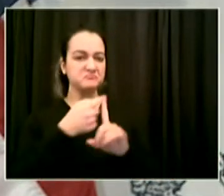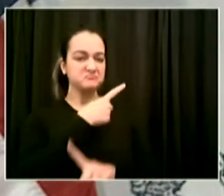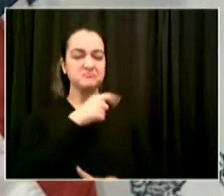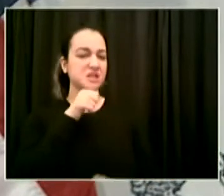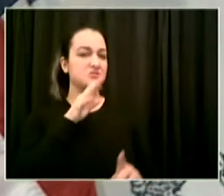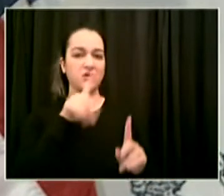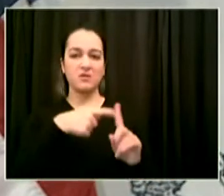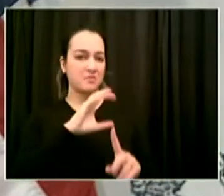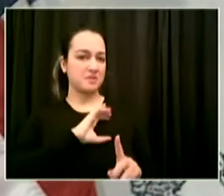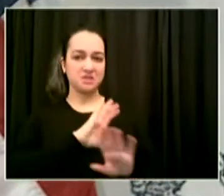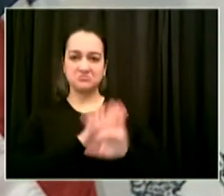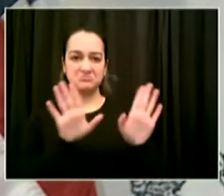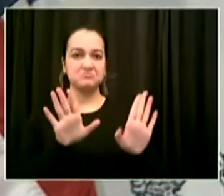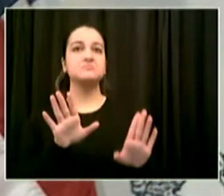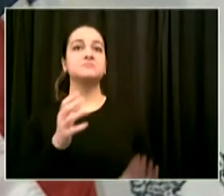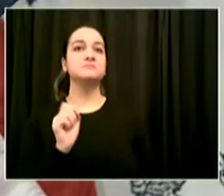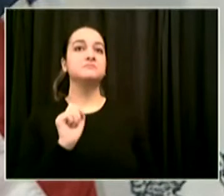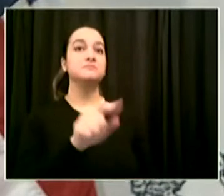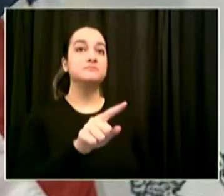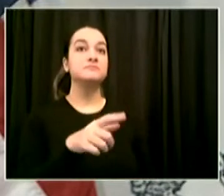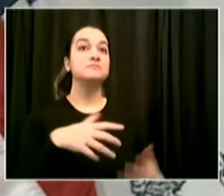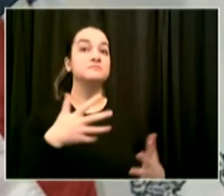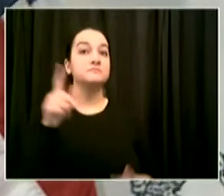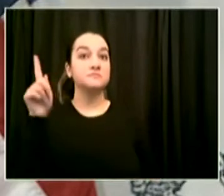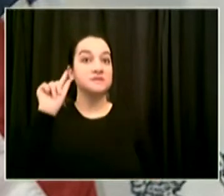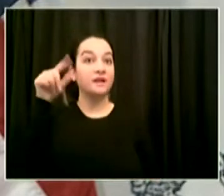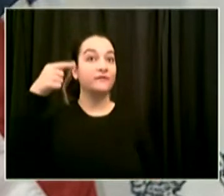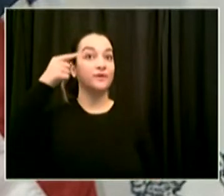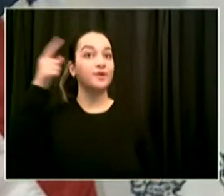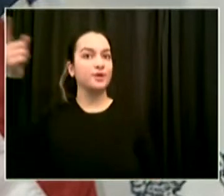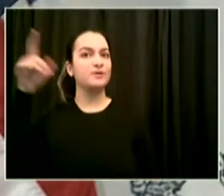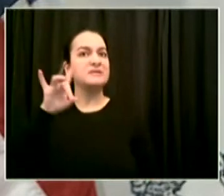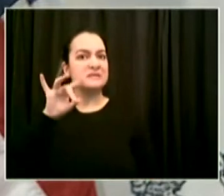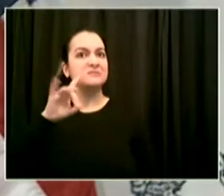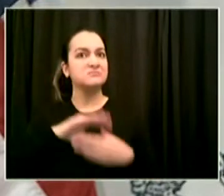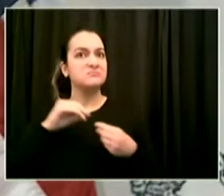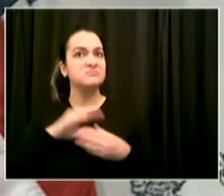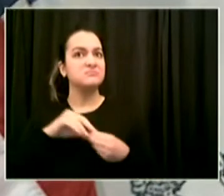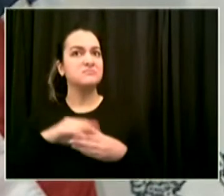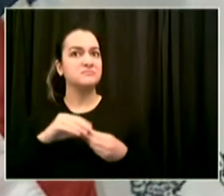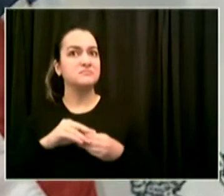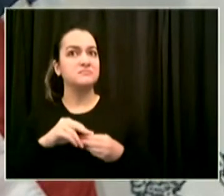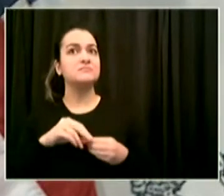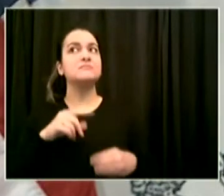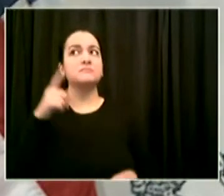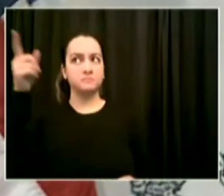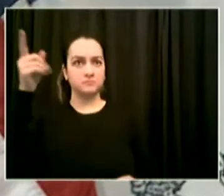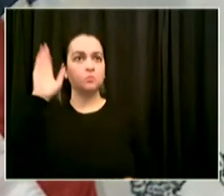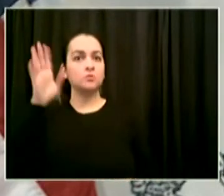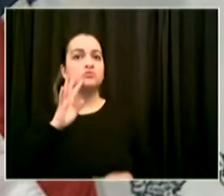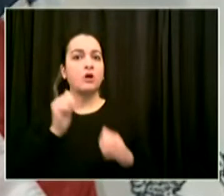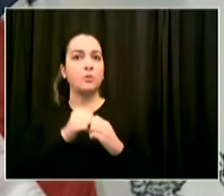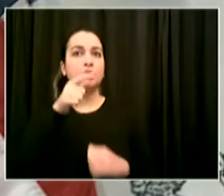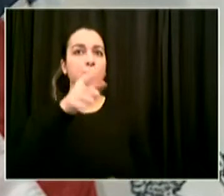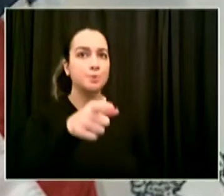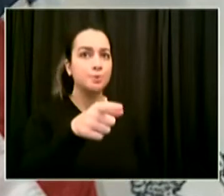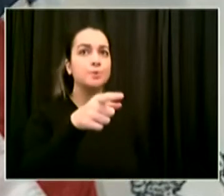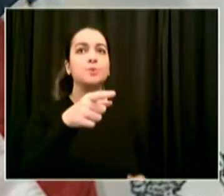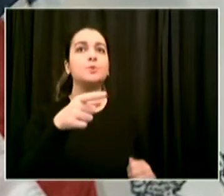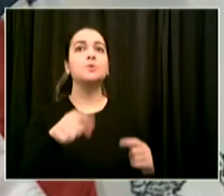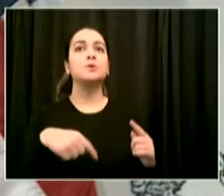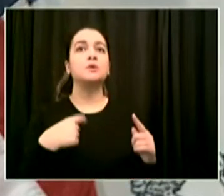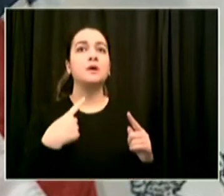indoor dining. Has that taken place, and how do you plan to advise on indoor